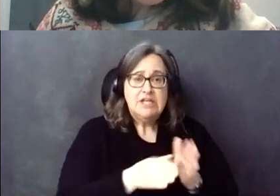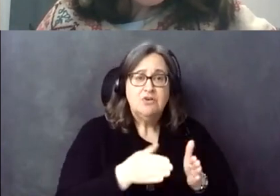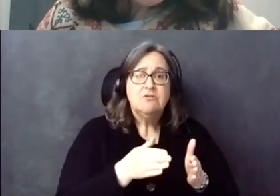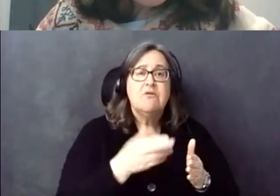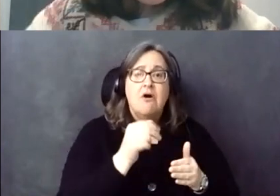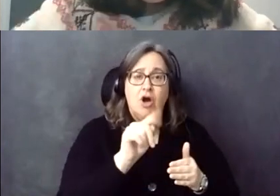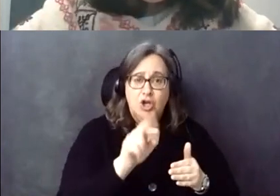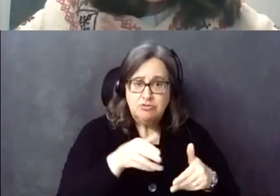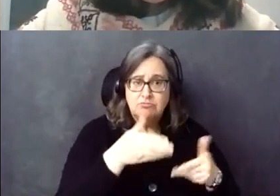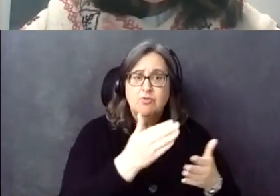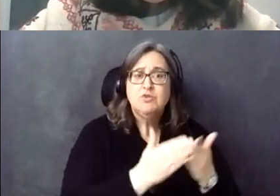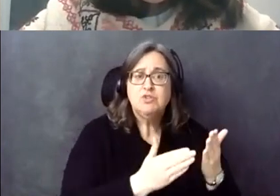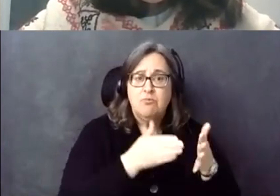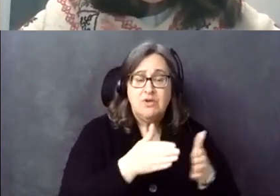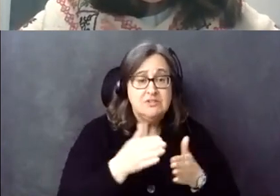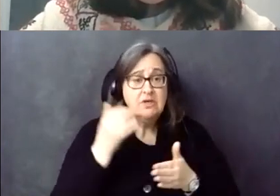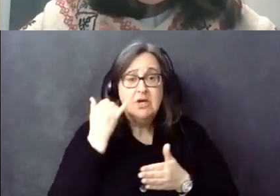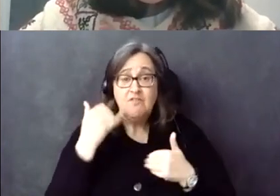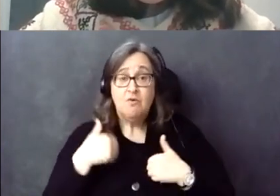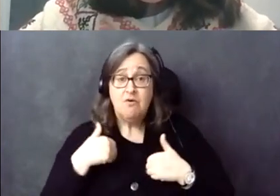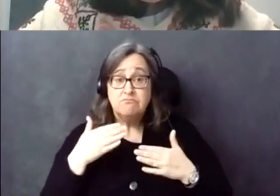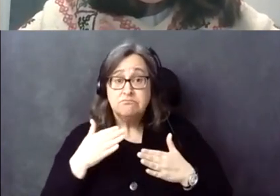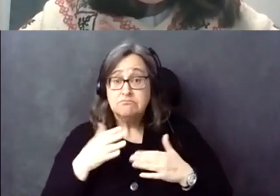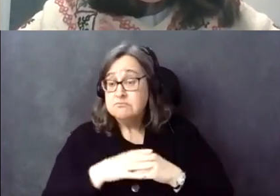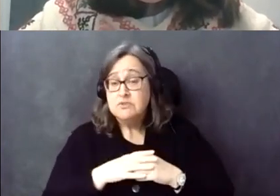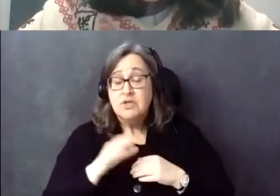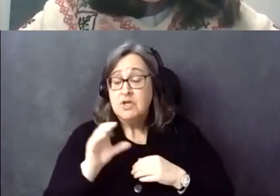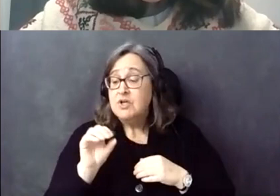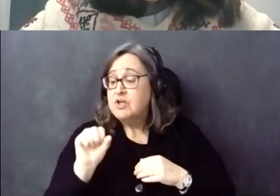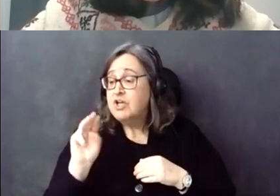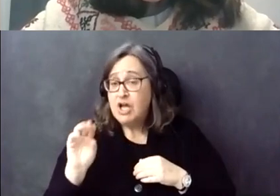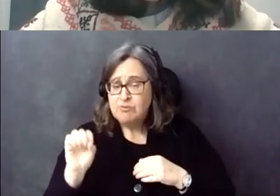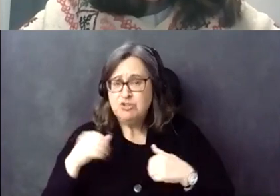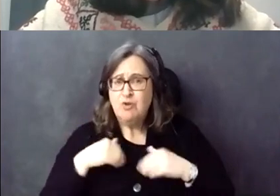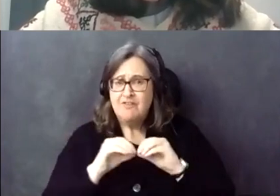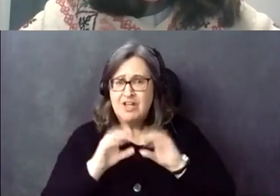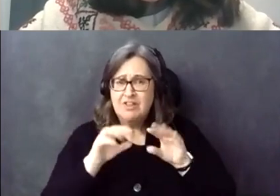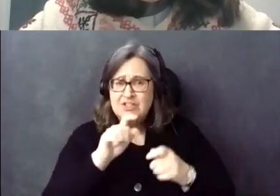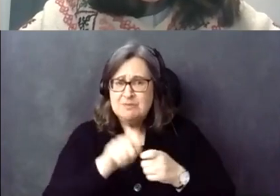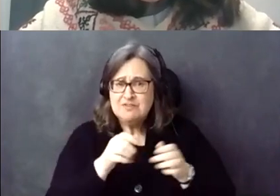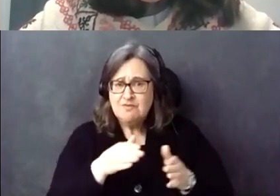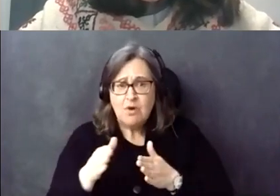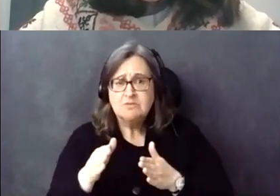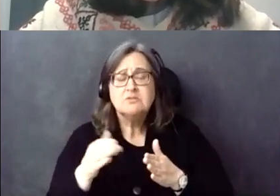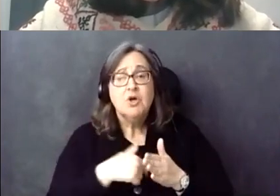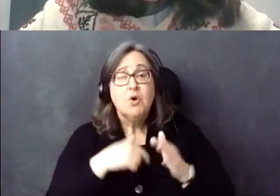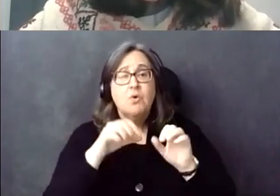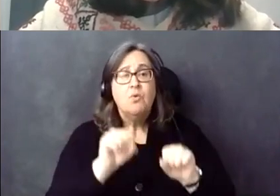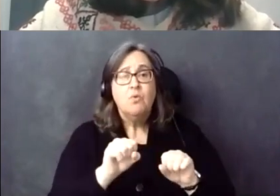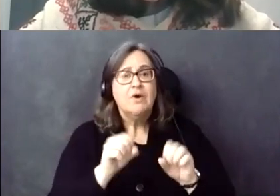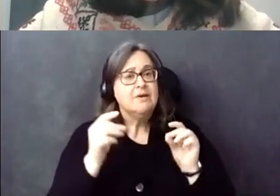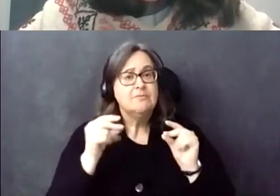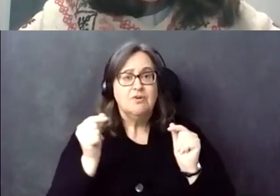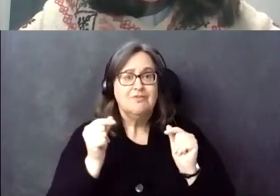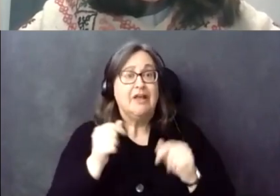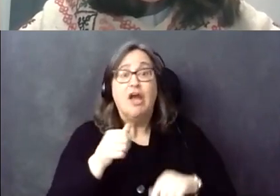that. If there's a way, you, Cosmos, you gave some really clear, specific ways that we could be actually immediately, like